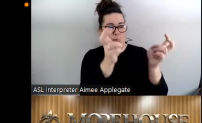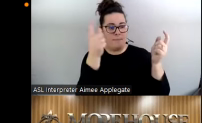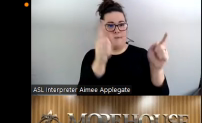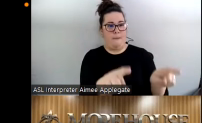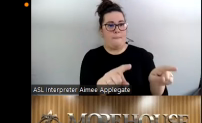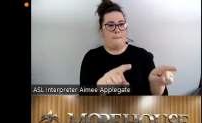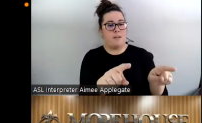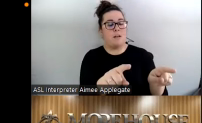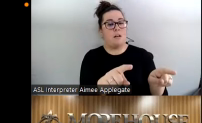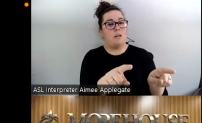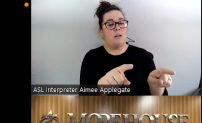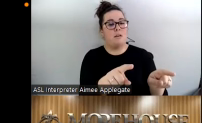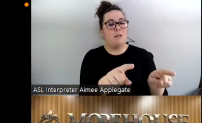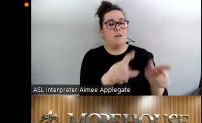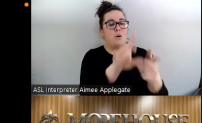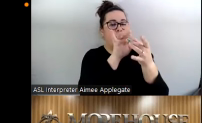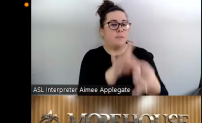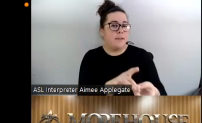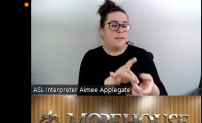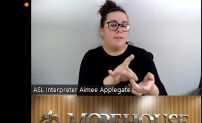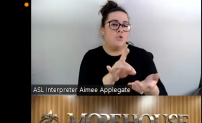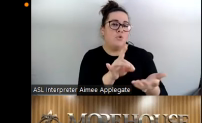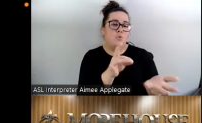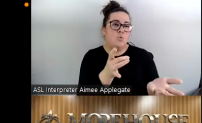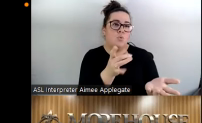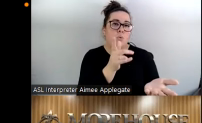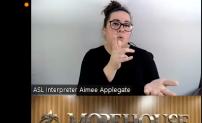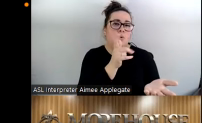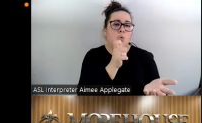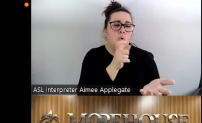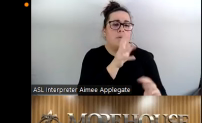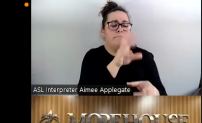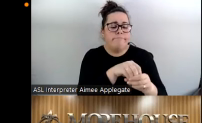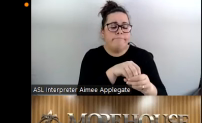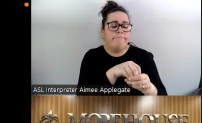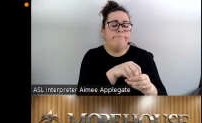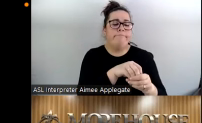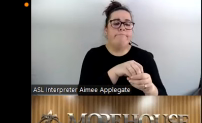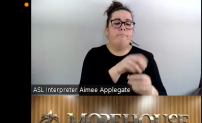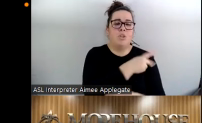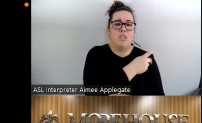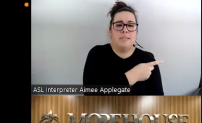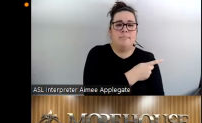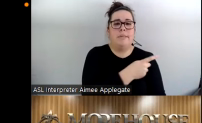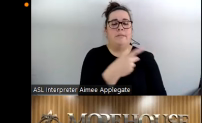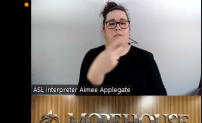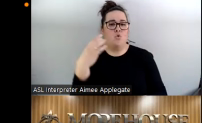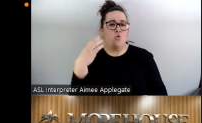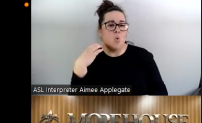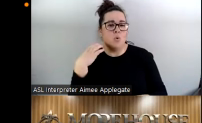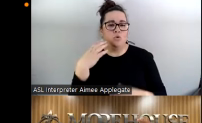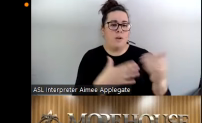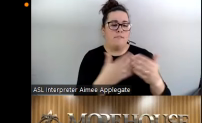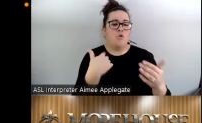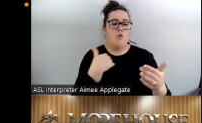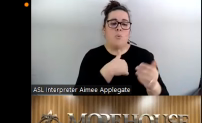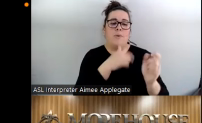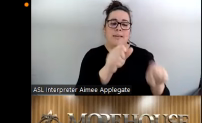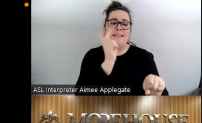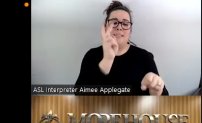up based off of whether or not the participant or the coach, we can develop these plots where, for example, we can see here that all